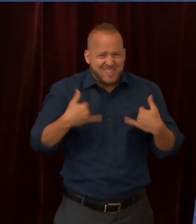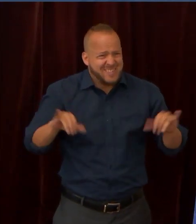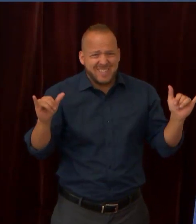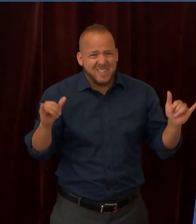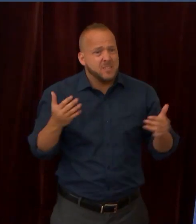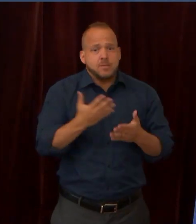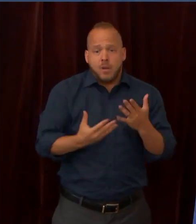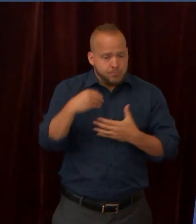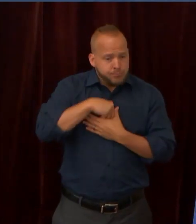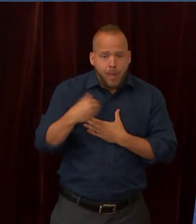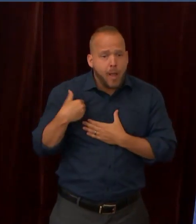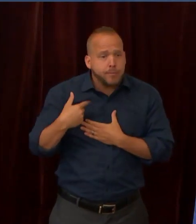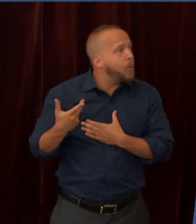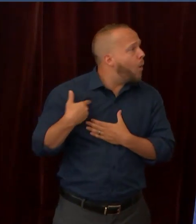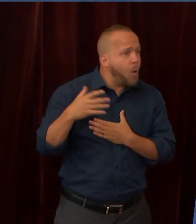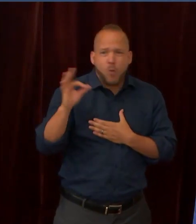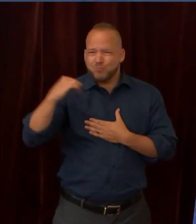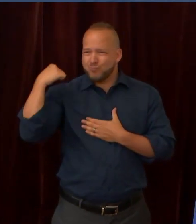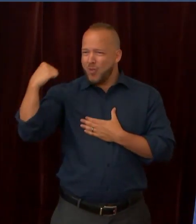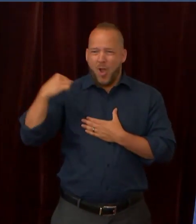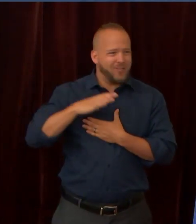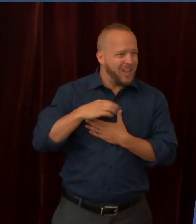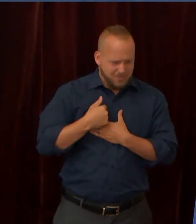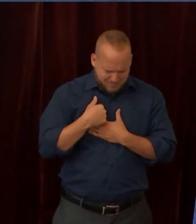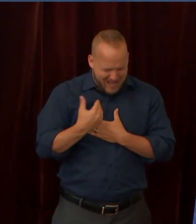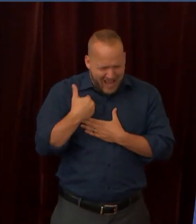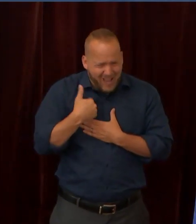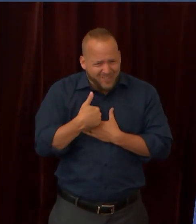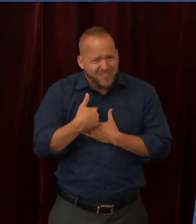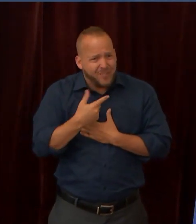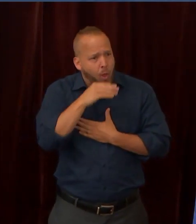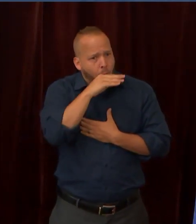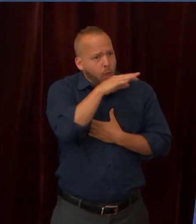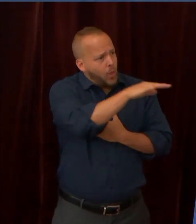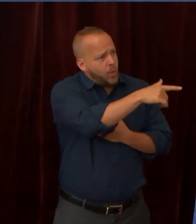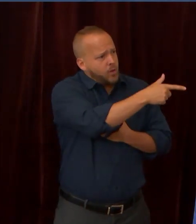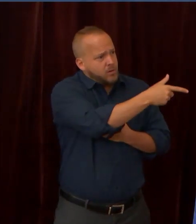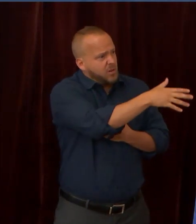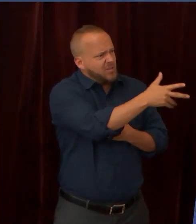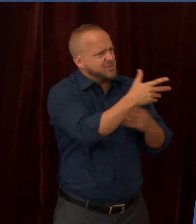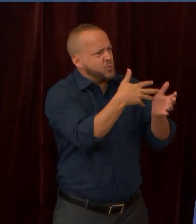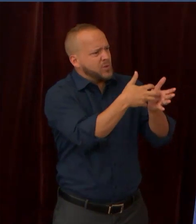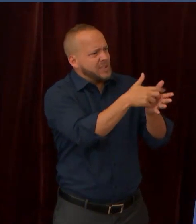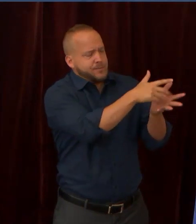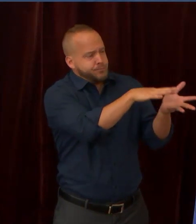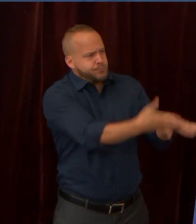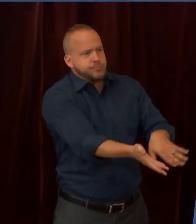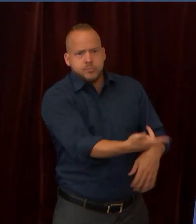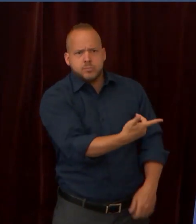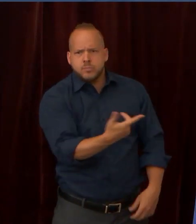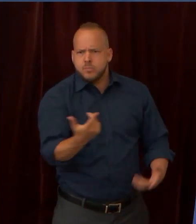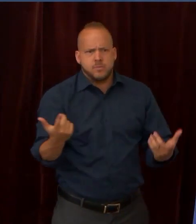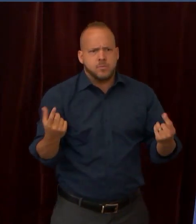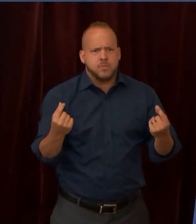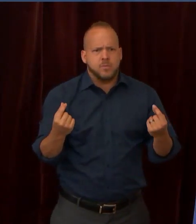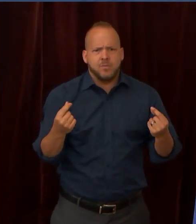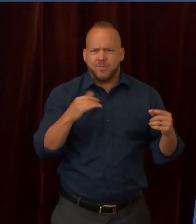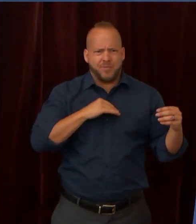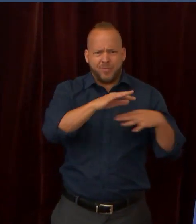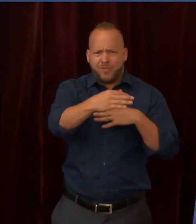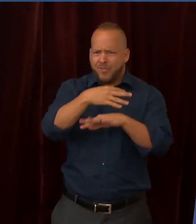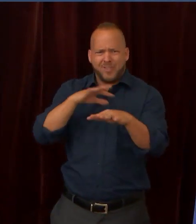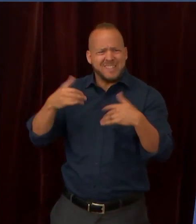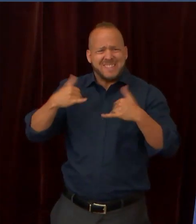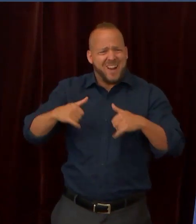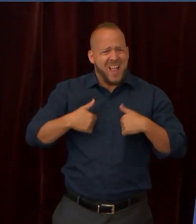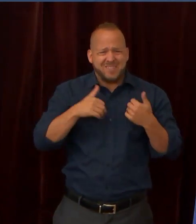these losses, that these are real people. And this is not a matter of just financial loss, it's life and death. Final